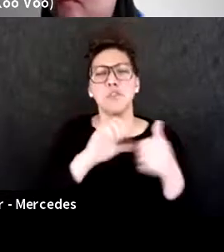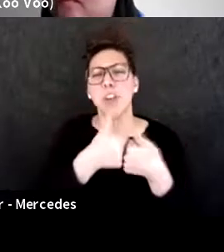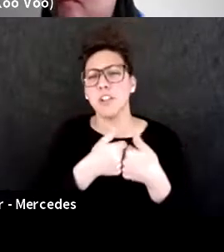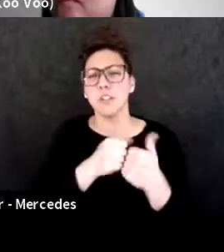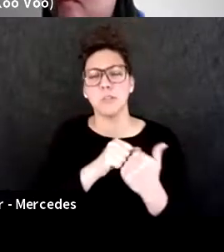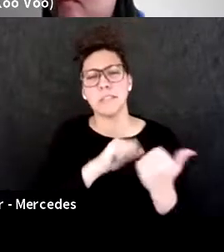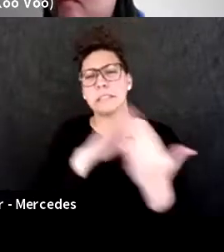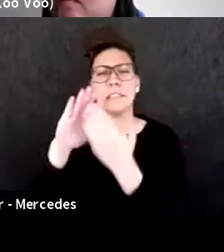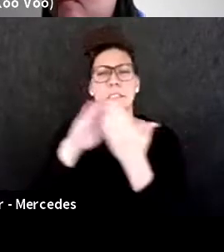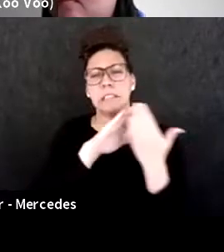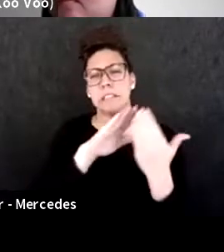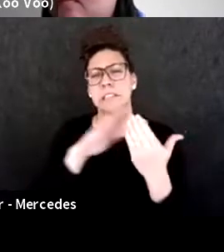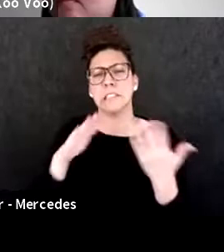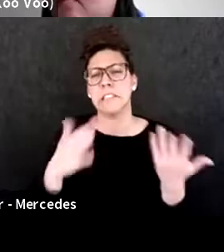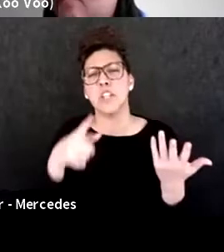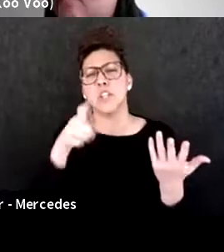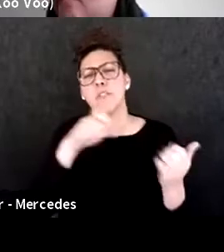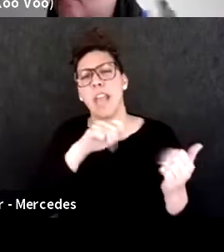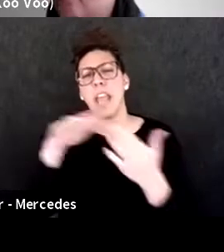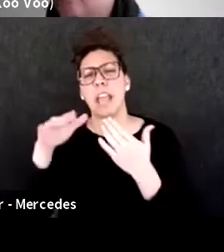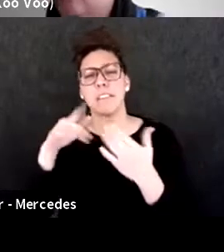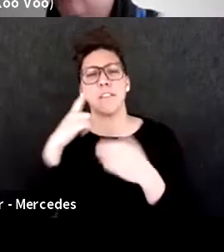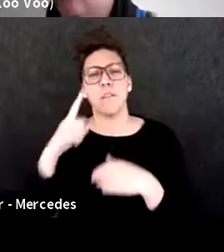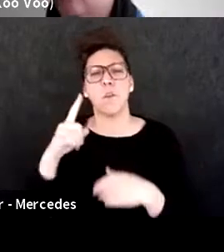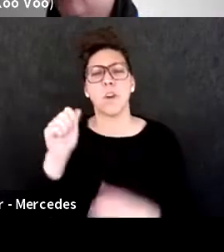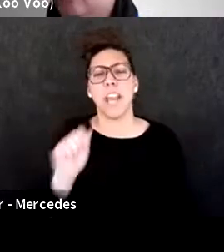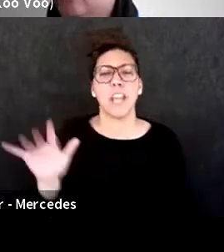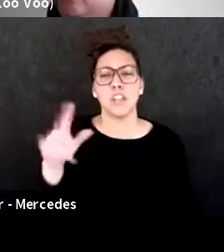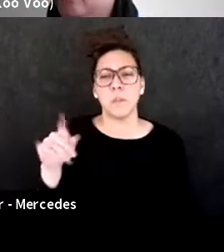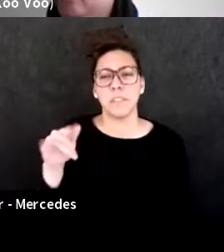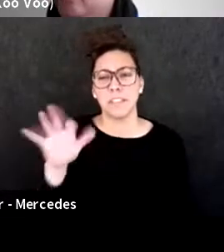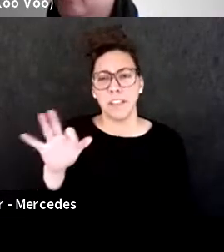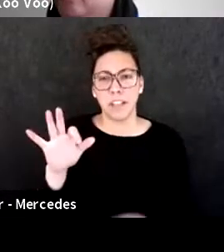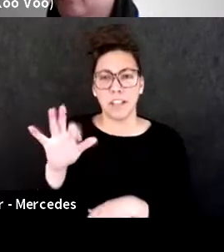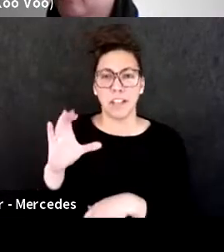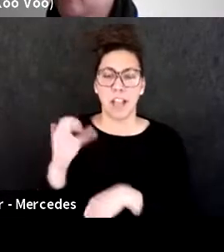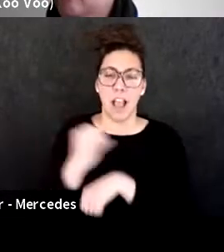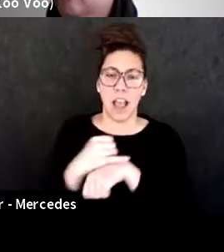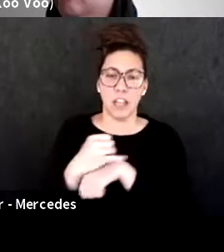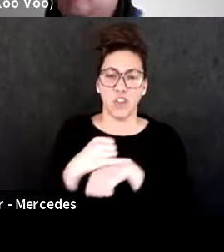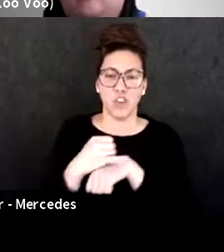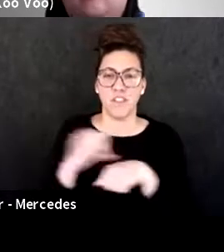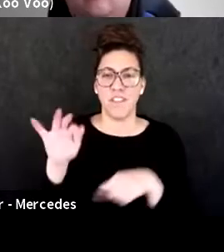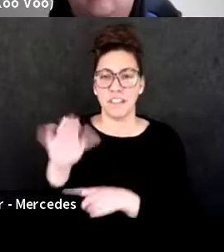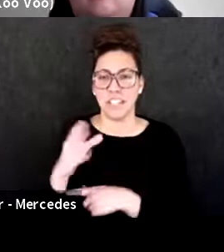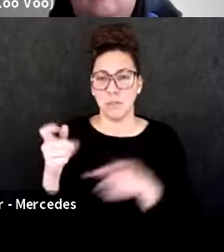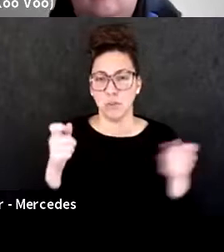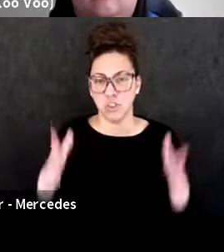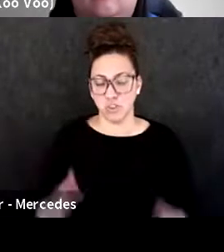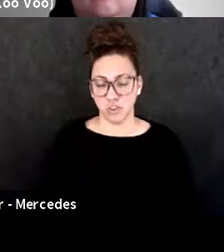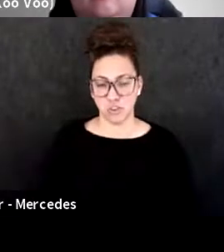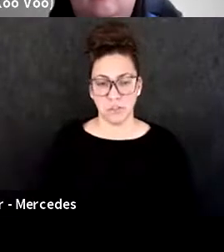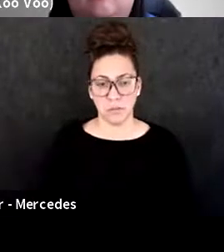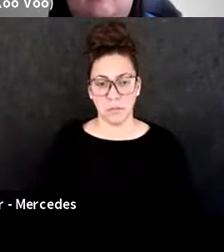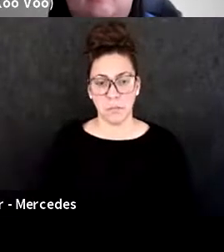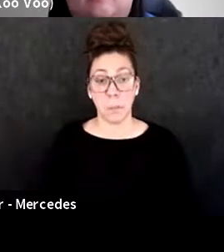opportunities for Asian Pacific Islander faculty and administrators? Well, when I had an